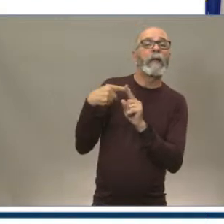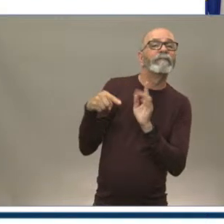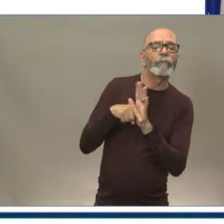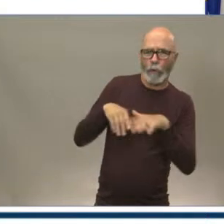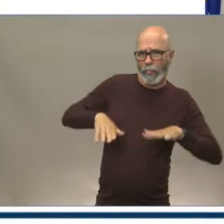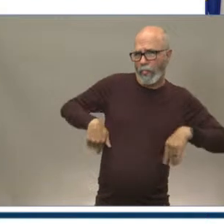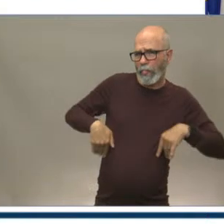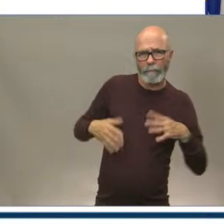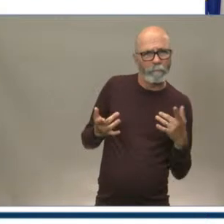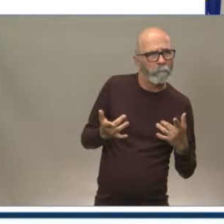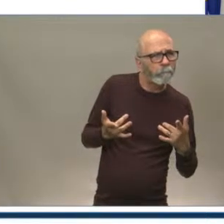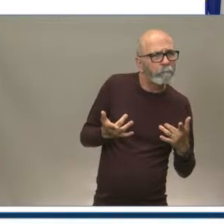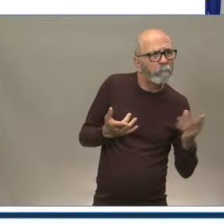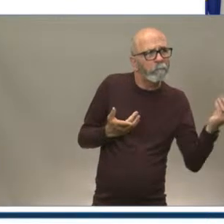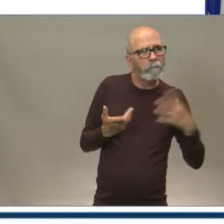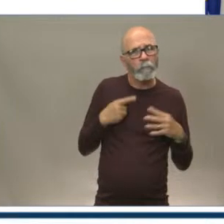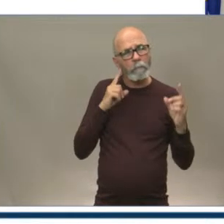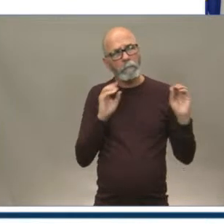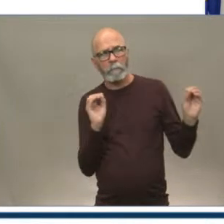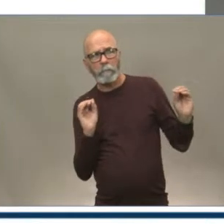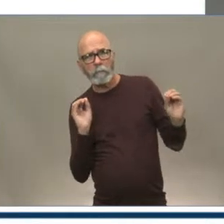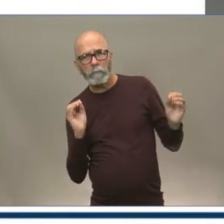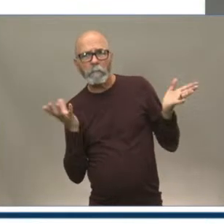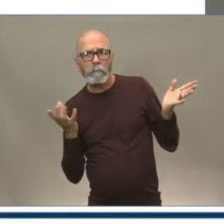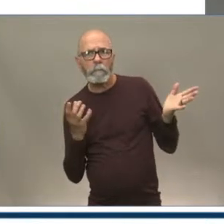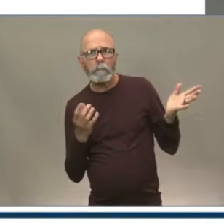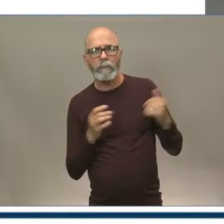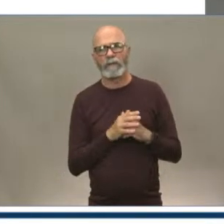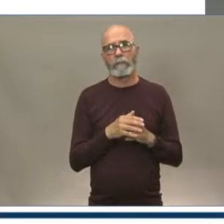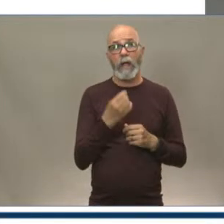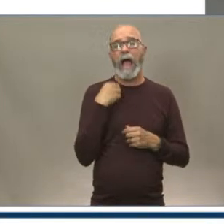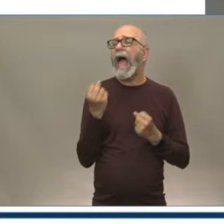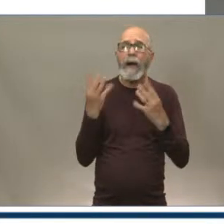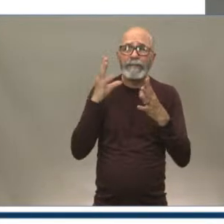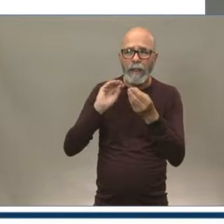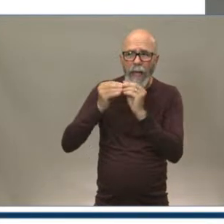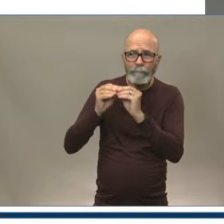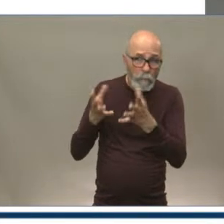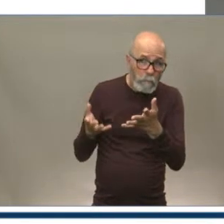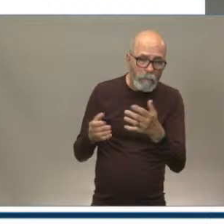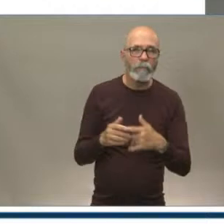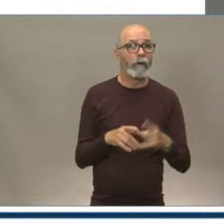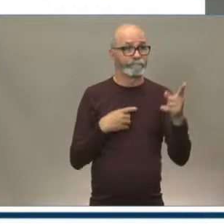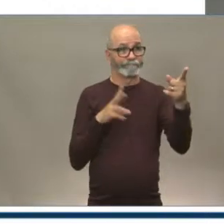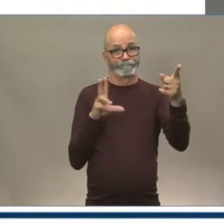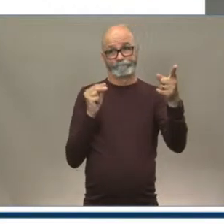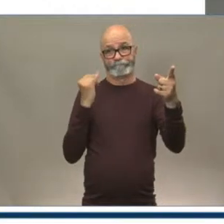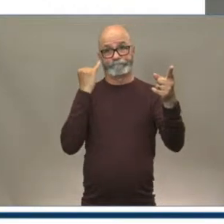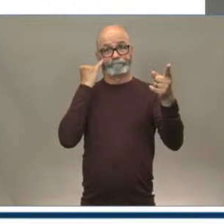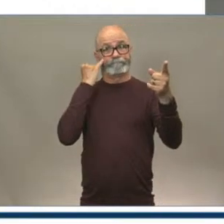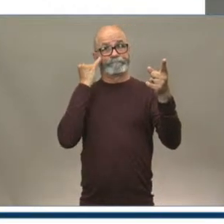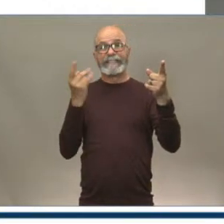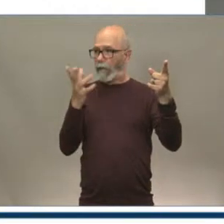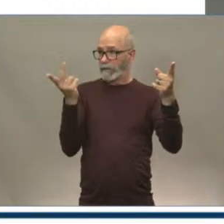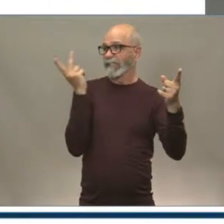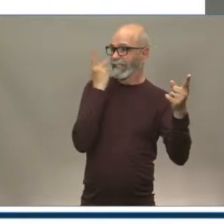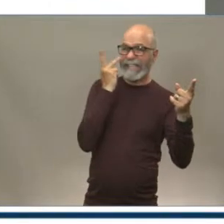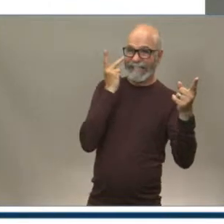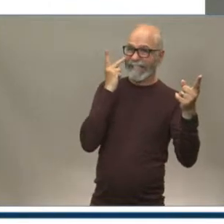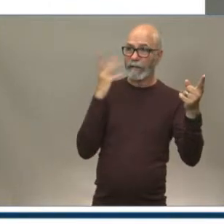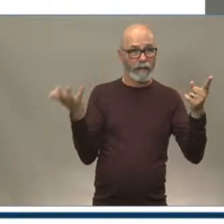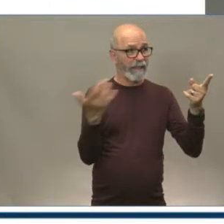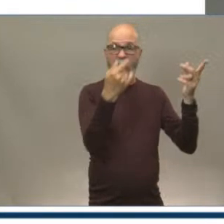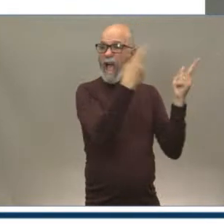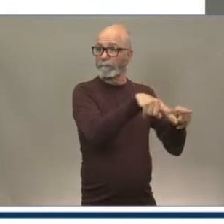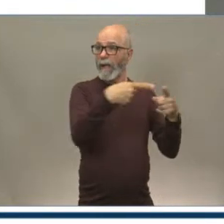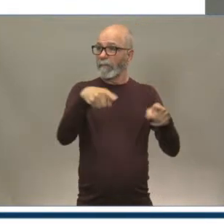affected by this. I don't have a scope on that. It's unfortunate, but again, that's the reality of the type of situation we're in and the